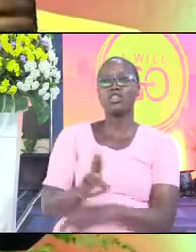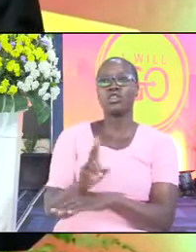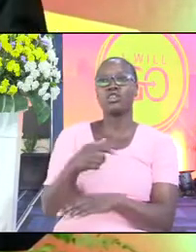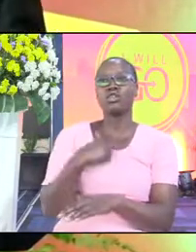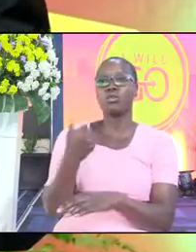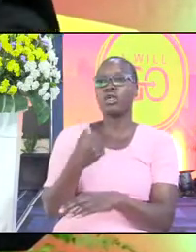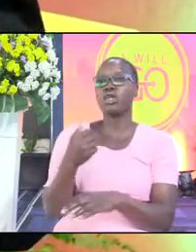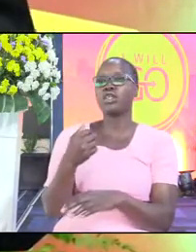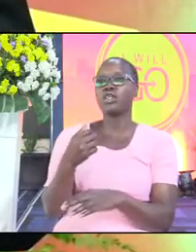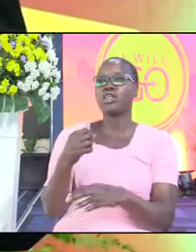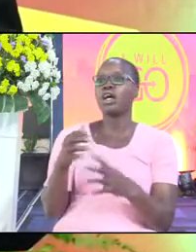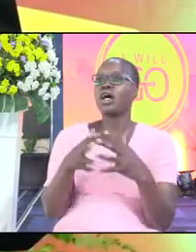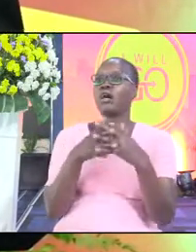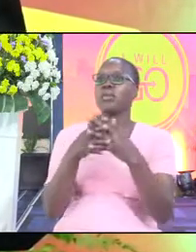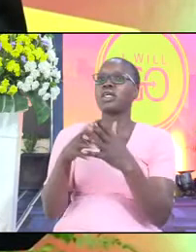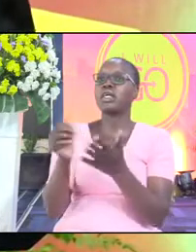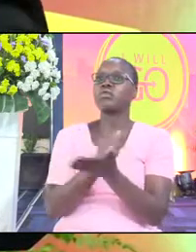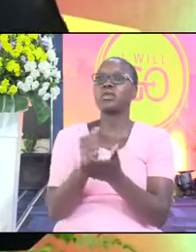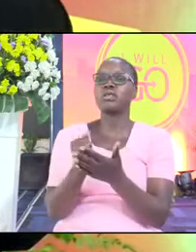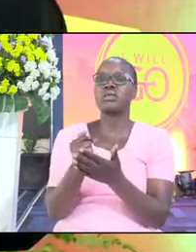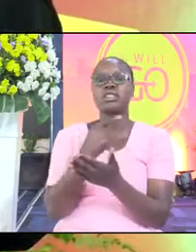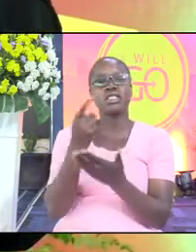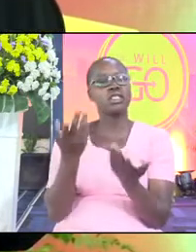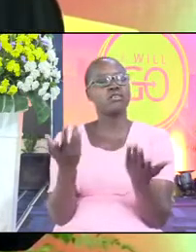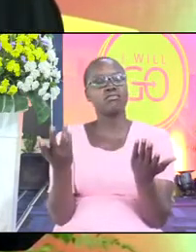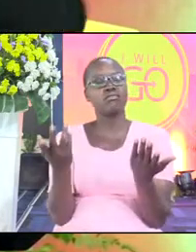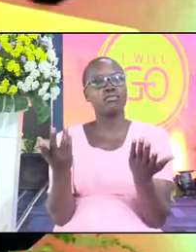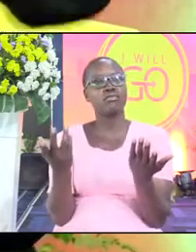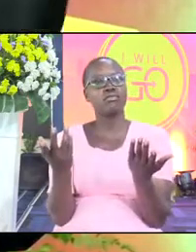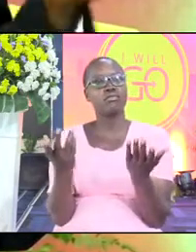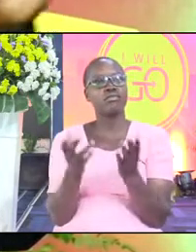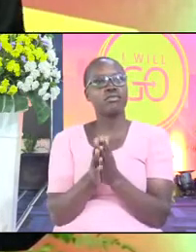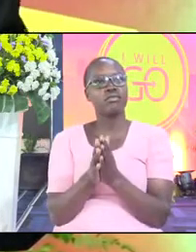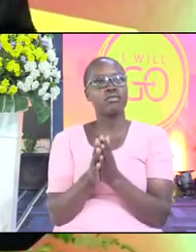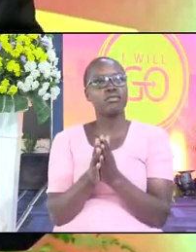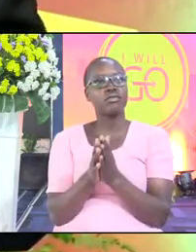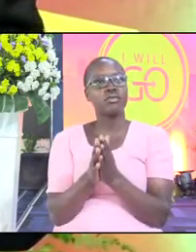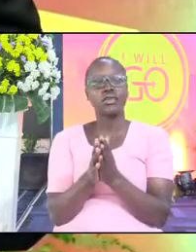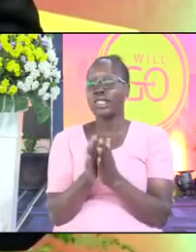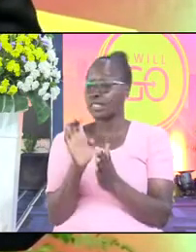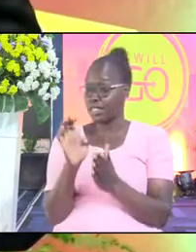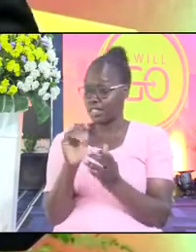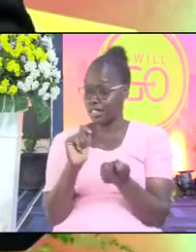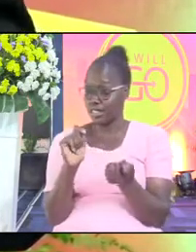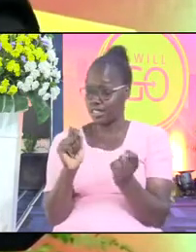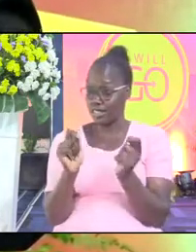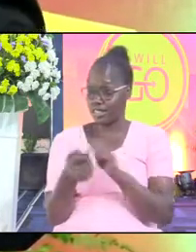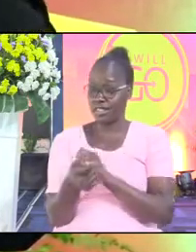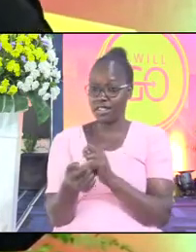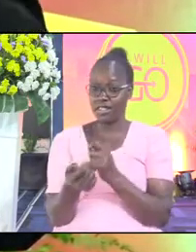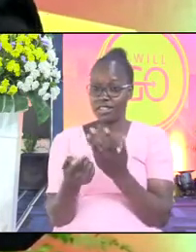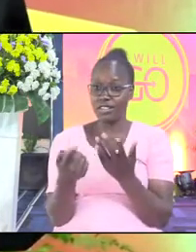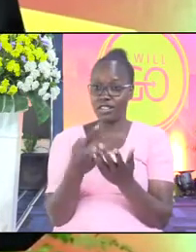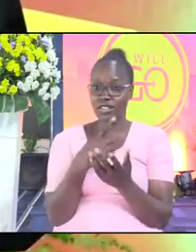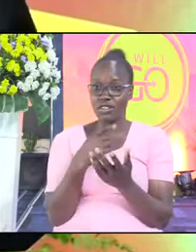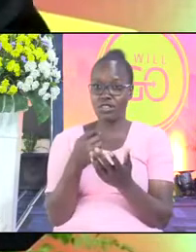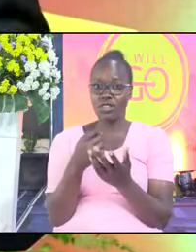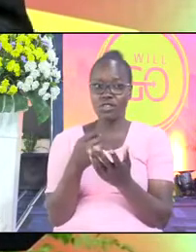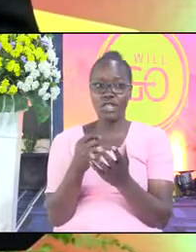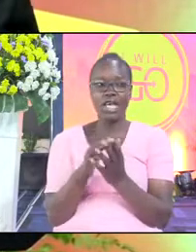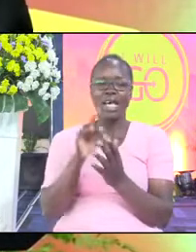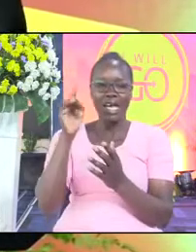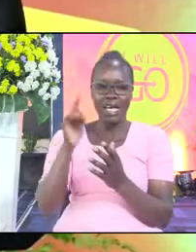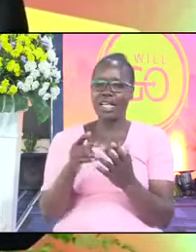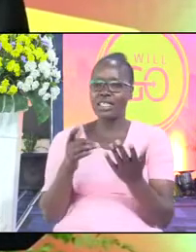my U.S. passport, come in. They said, that's ancient history. And so I could not